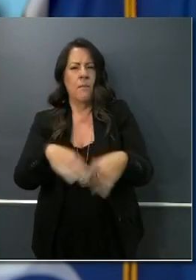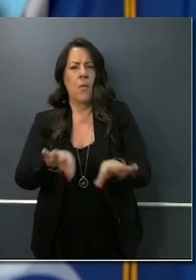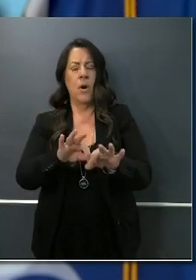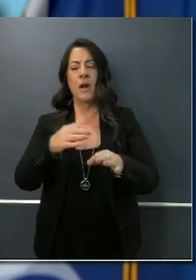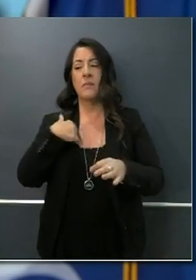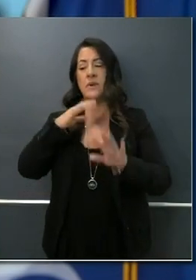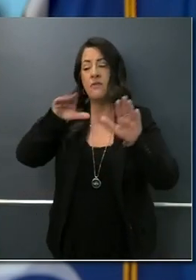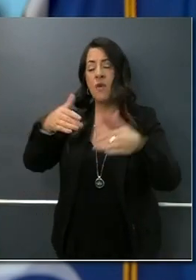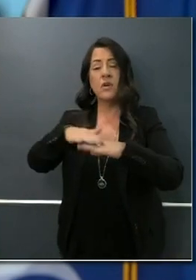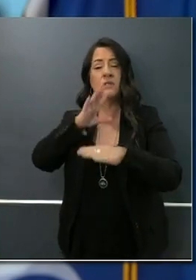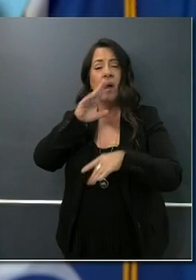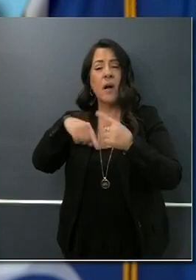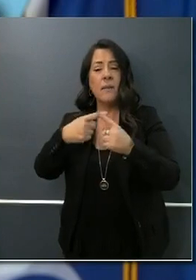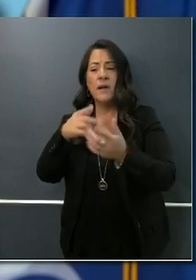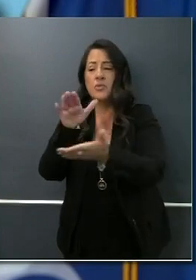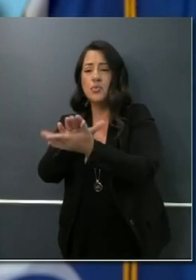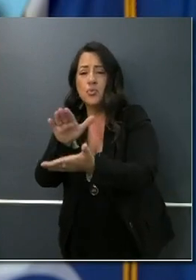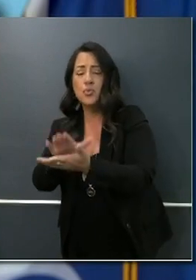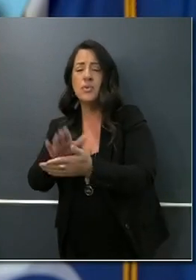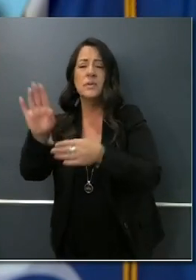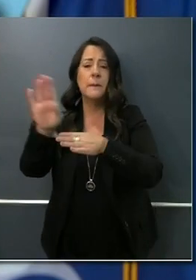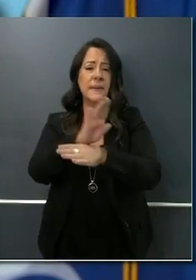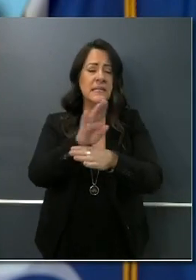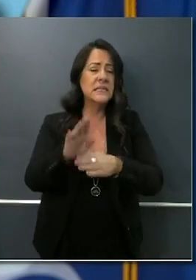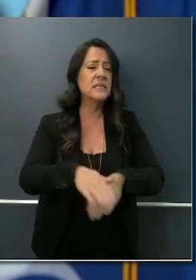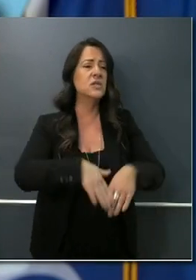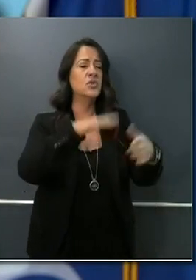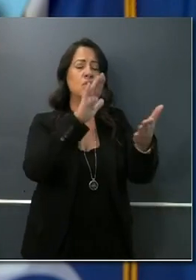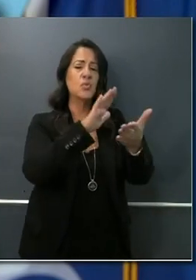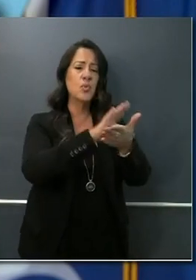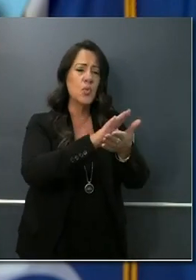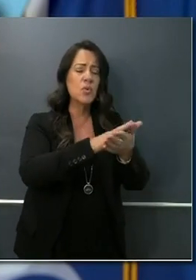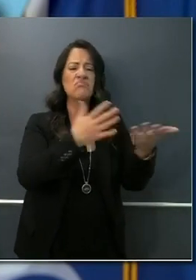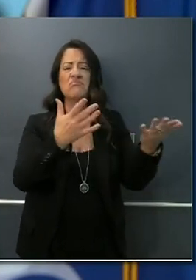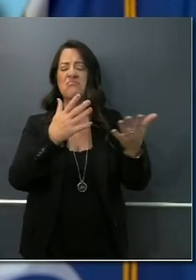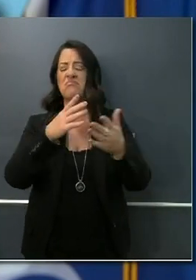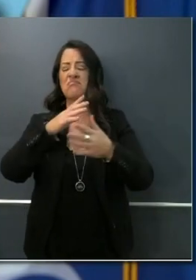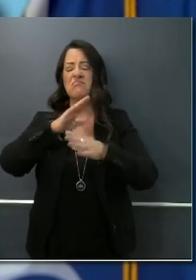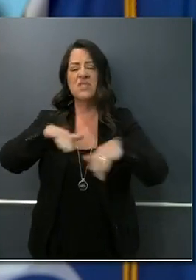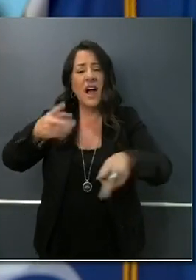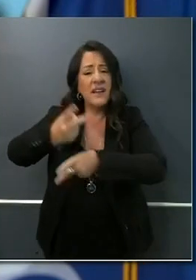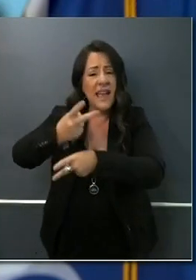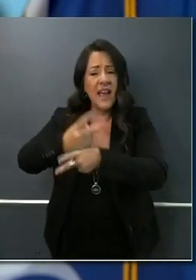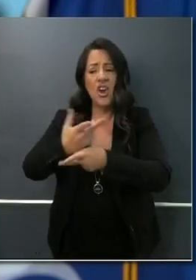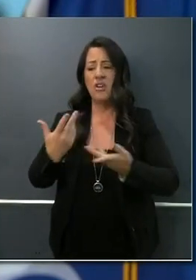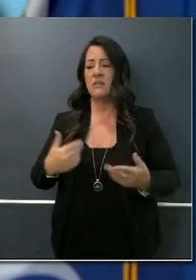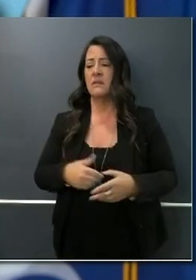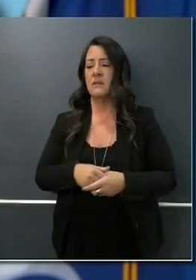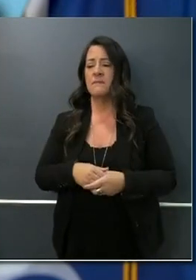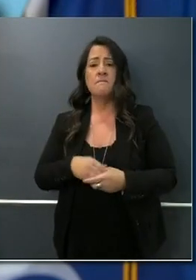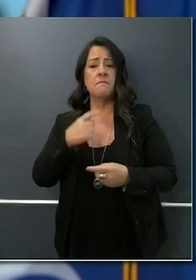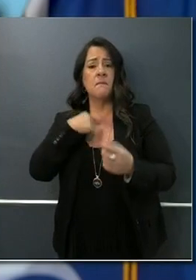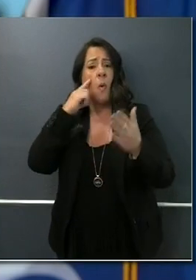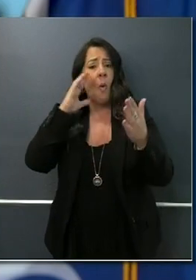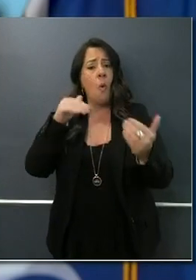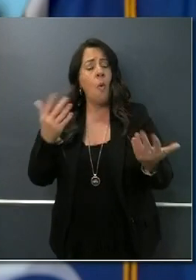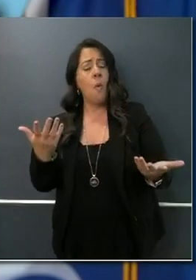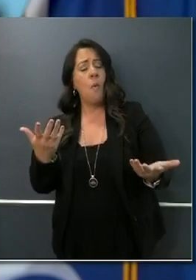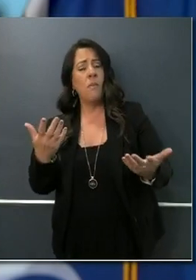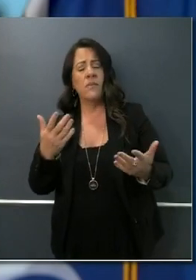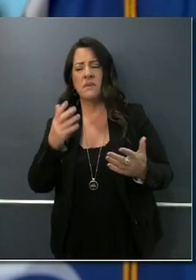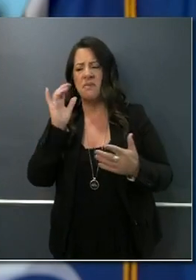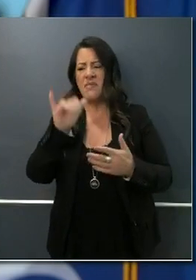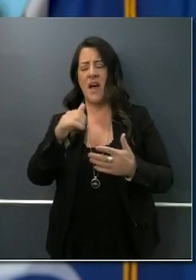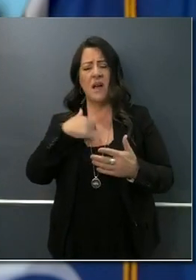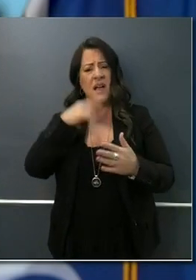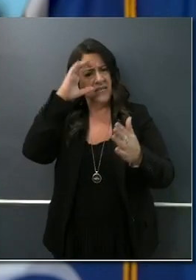environment, goes to schools and child care facilities and the like. And again, the hope and expectation